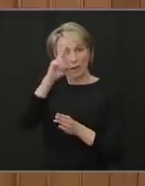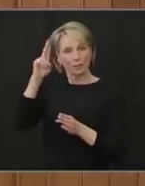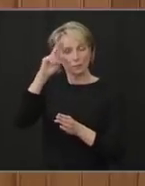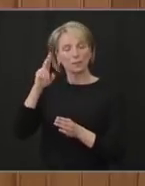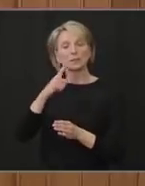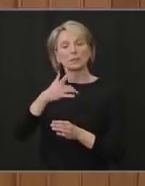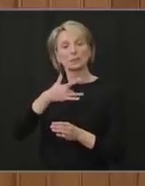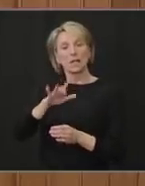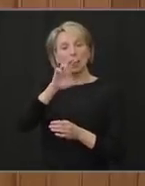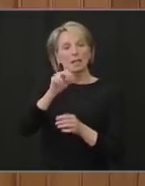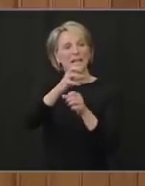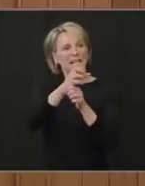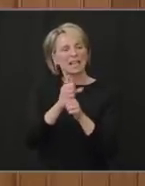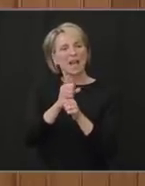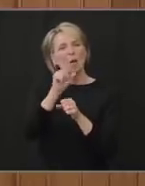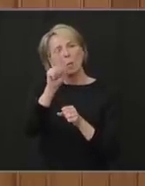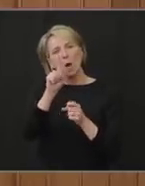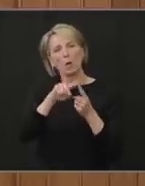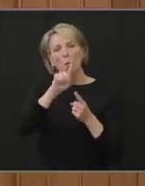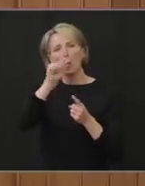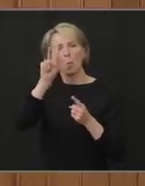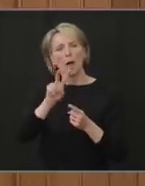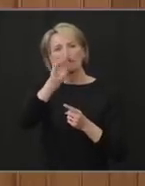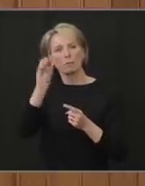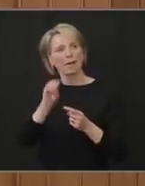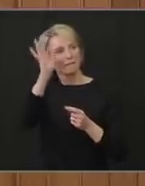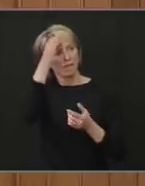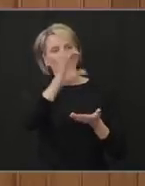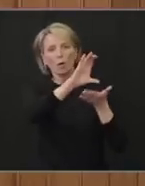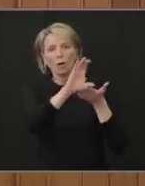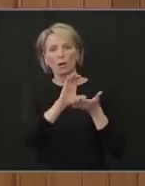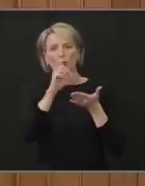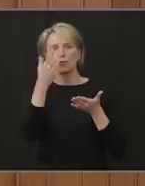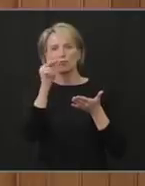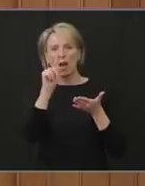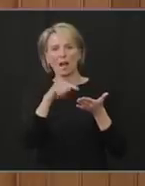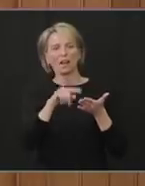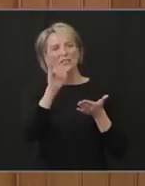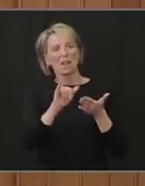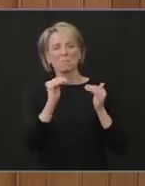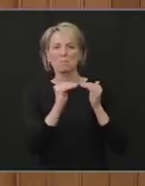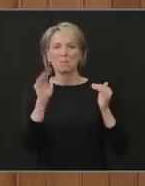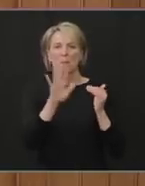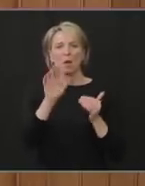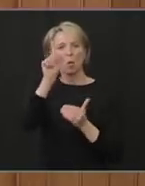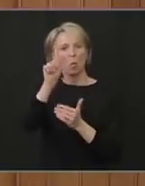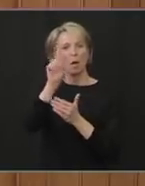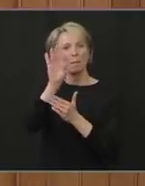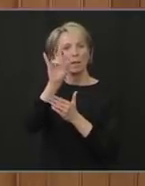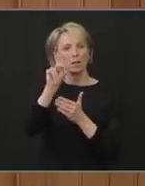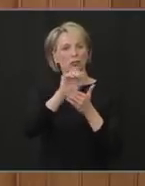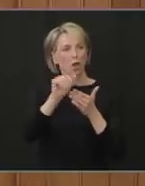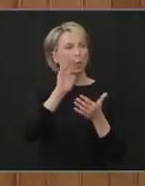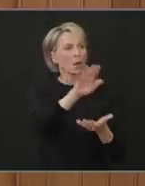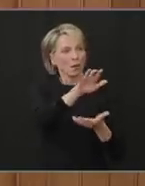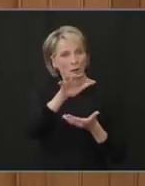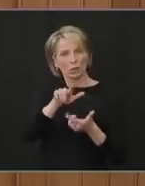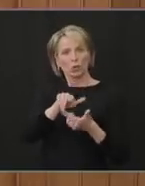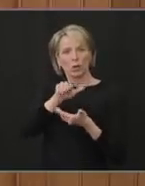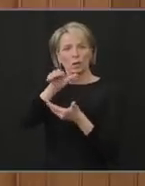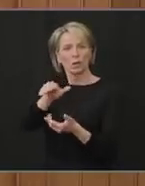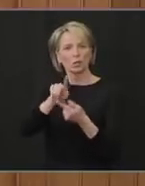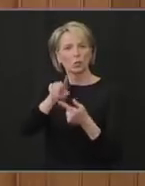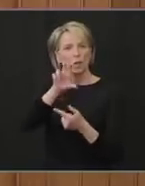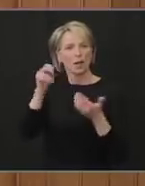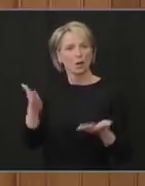of all federal grants, so that means a sizable amount of money, in the neighborhood of $1 billion, coming to Connecticut's hospitals to make sure